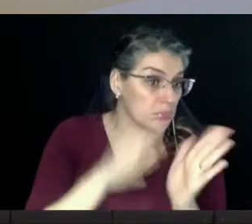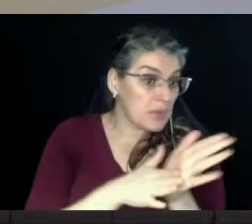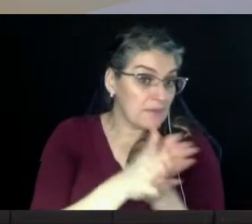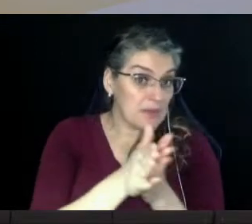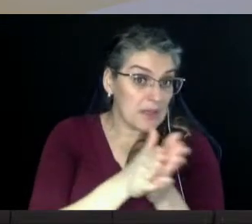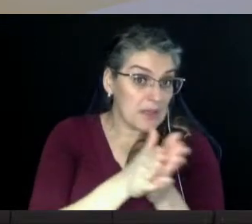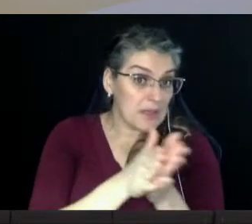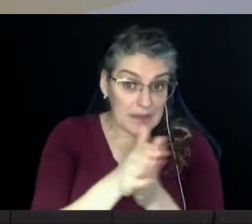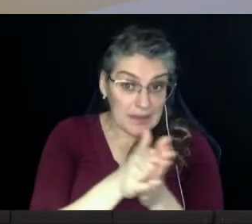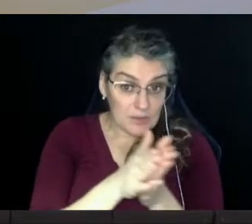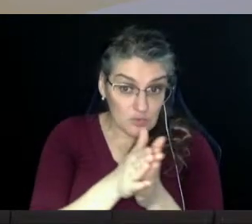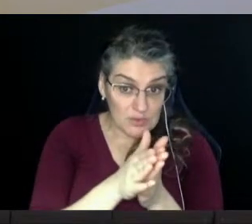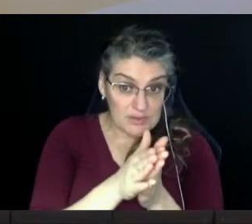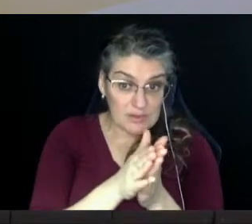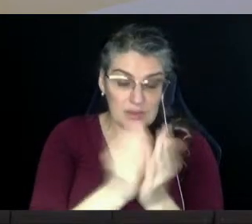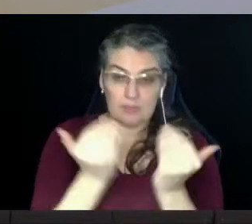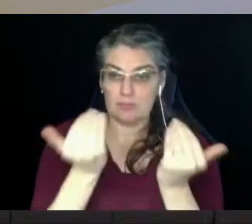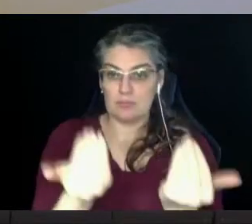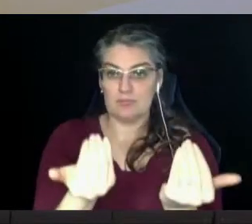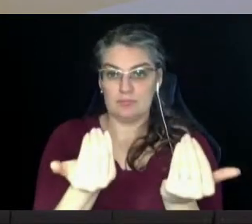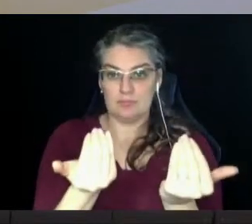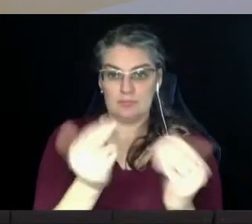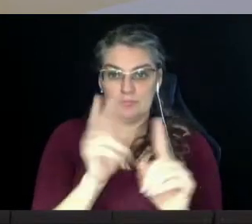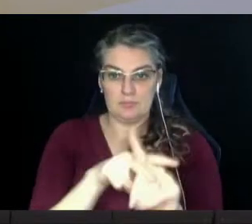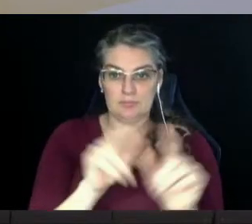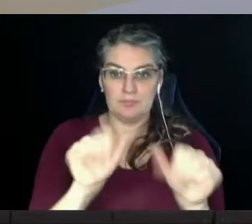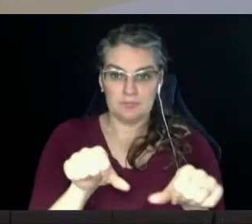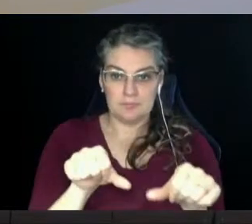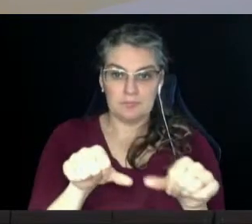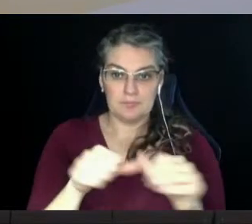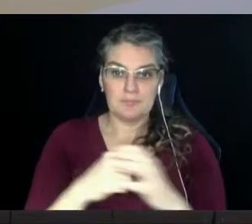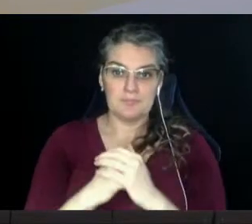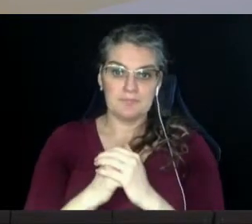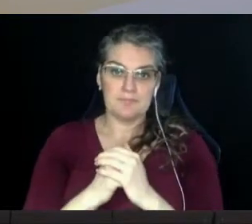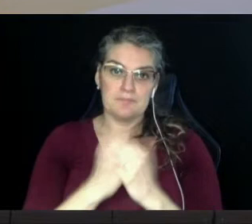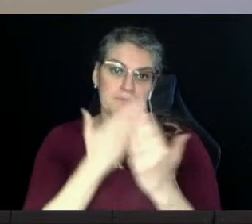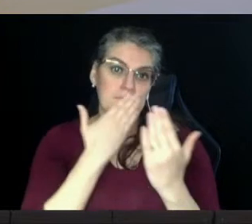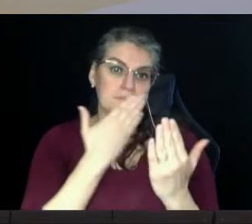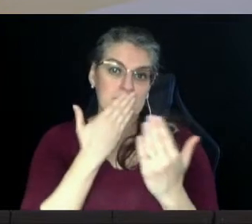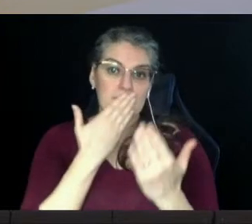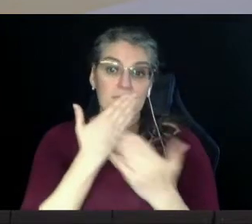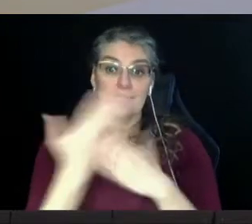make adjustments as we need going forward. Thank you both so much. Have a great